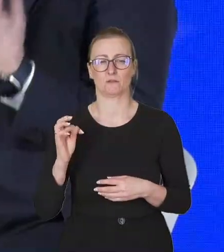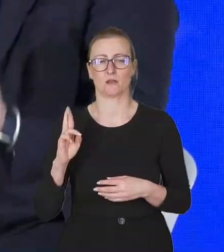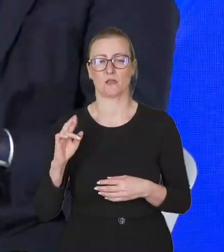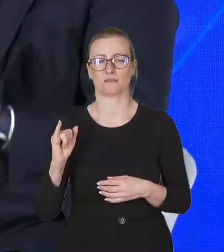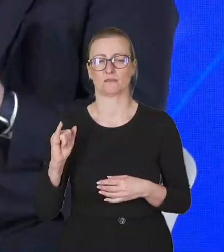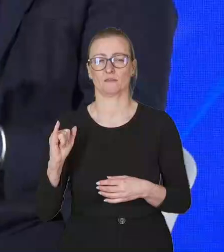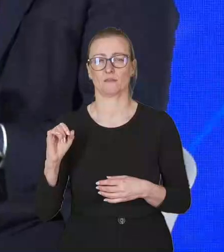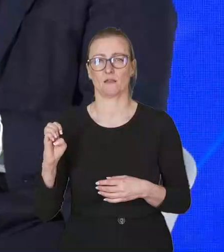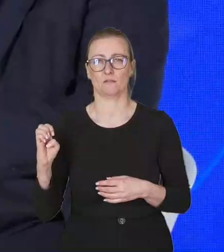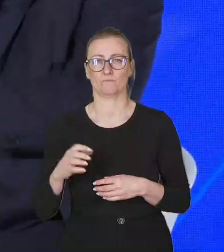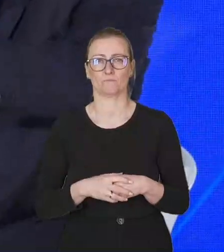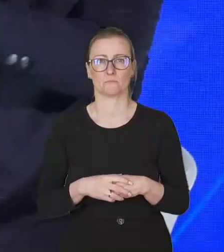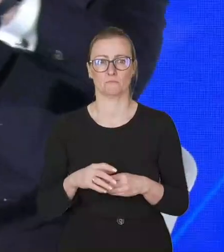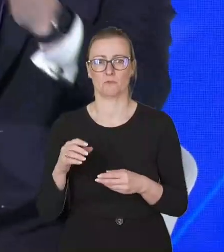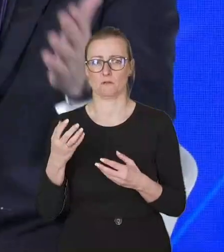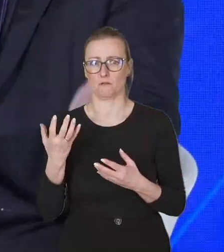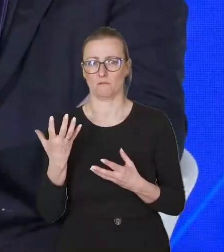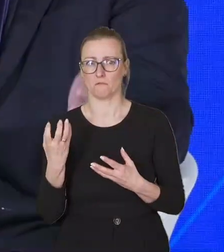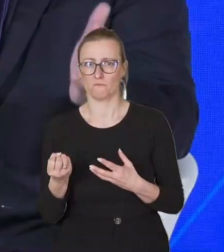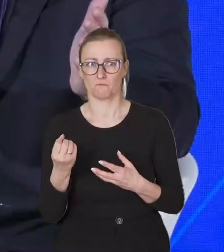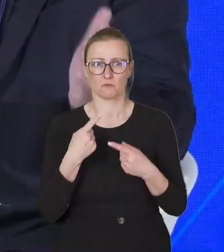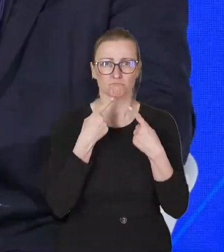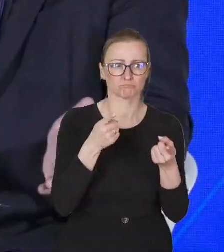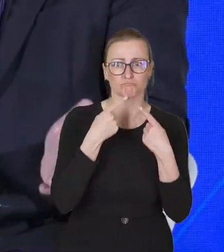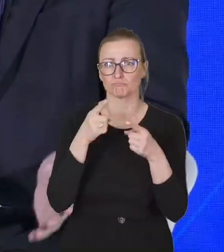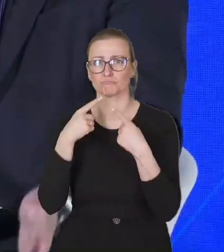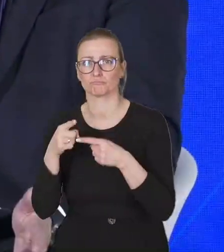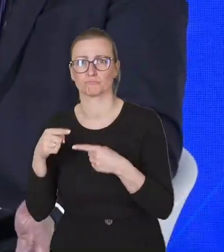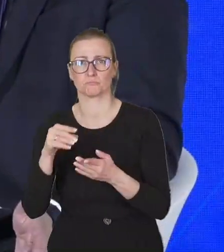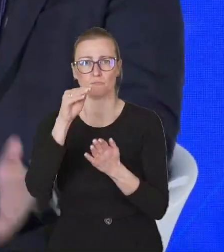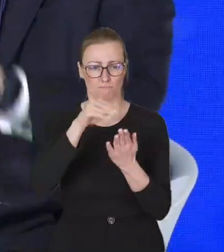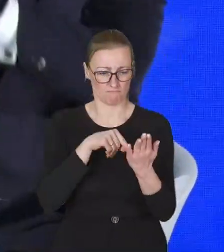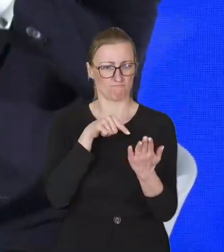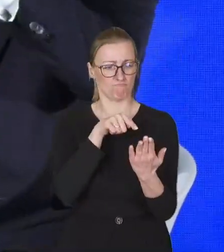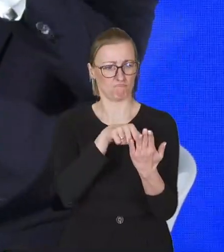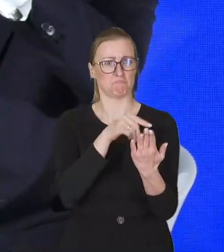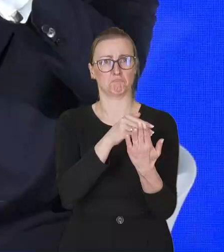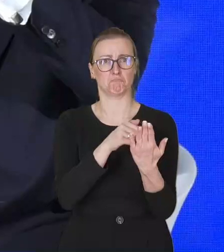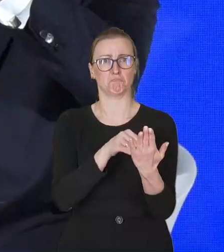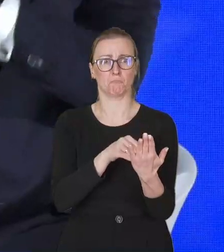about implementing this idea and putting this huge paperwork,